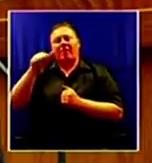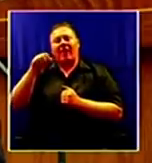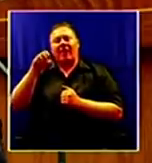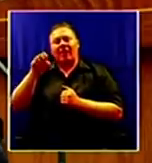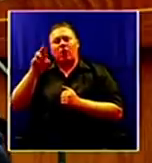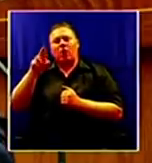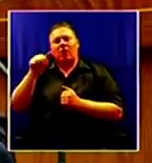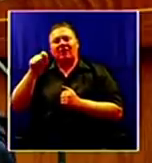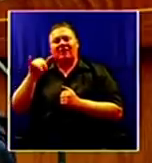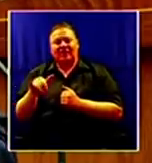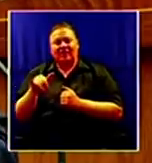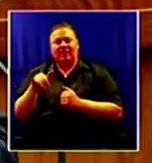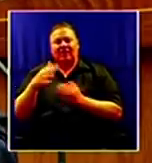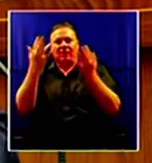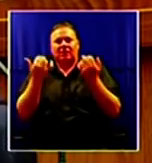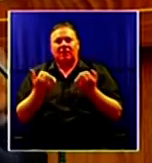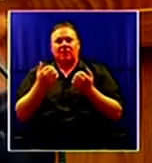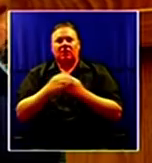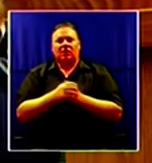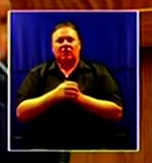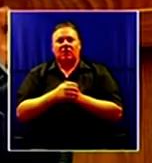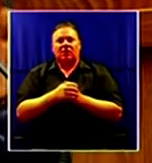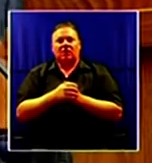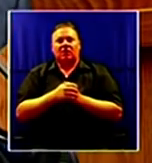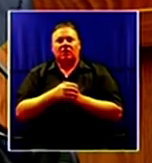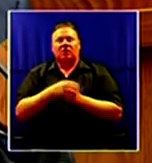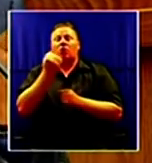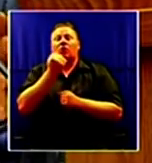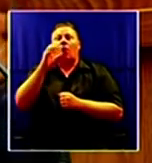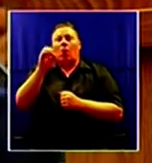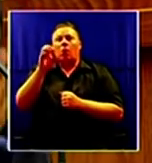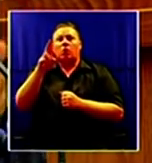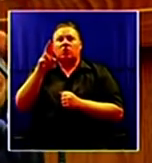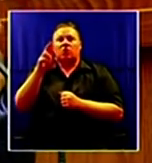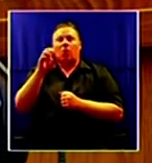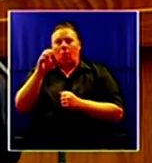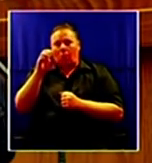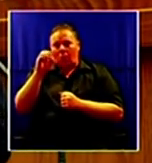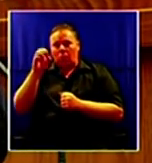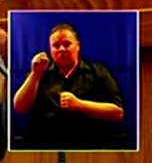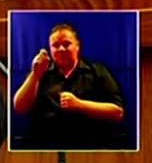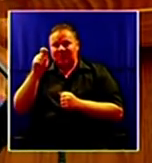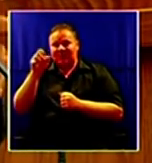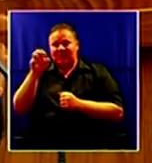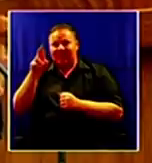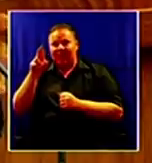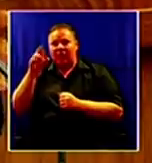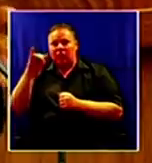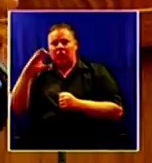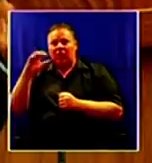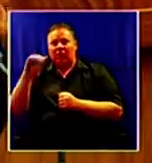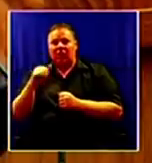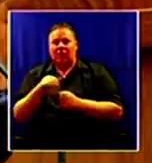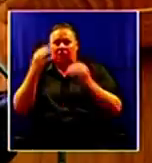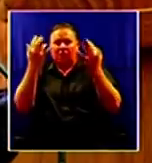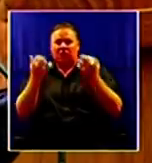This is not an austerity. An austerity budget, as explained by one honorable member here, would